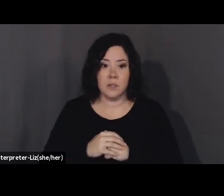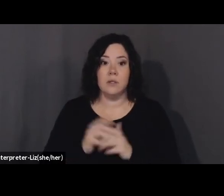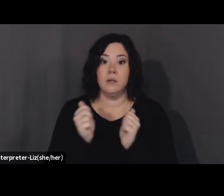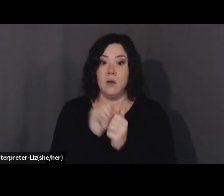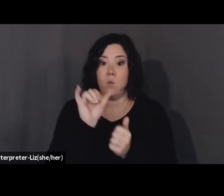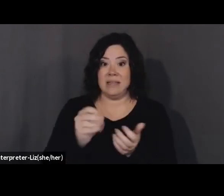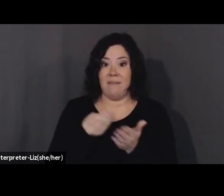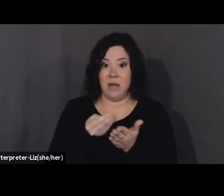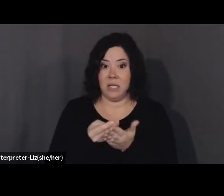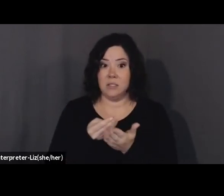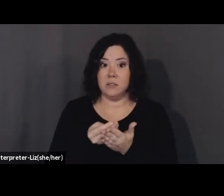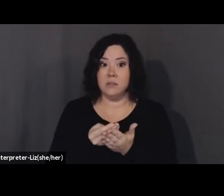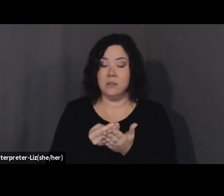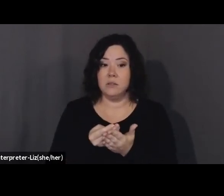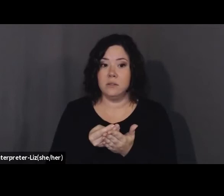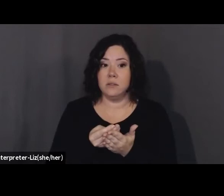she used